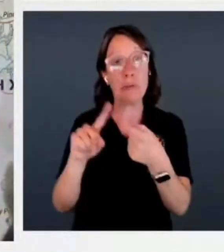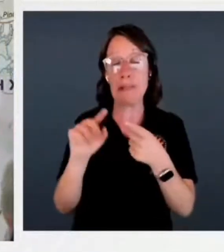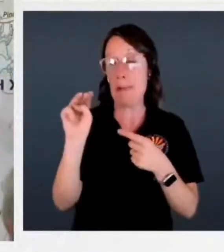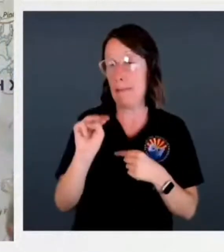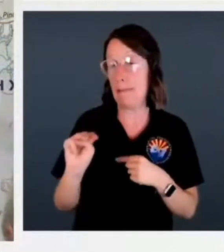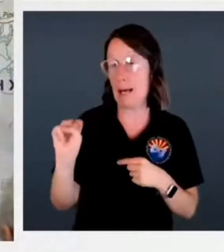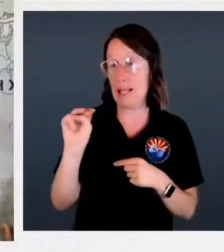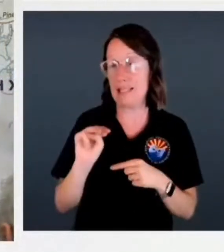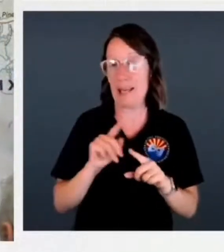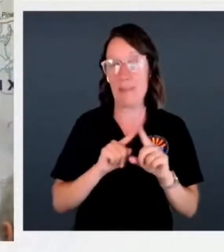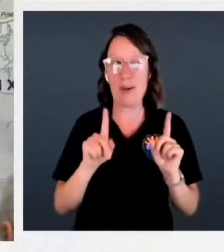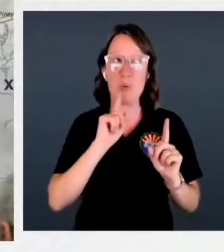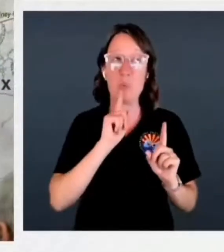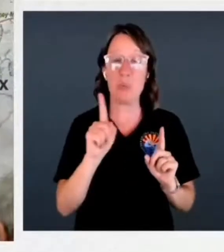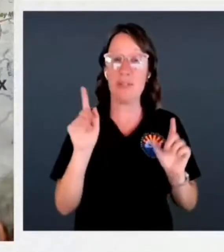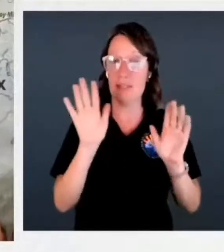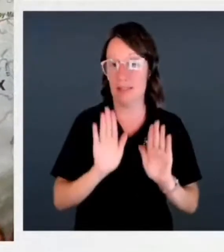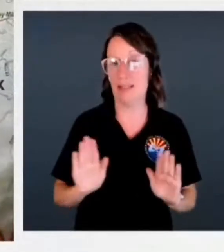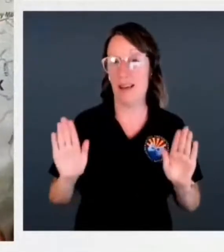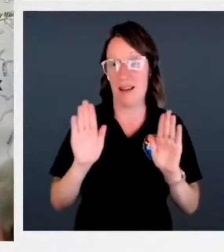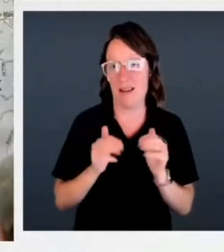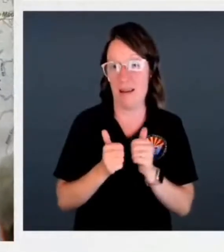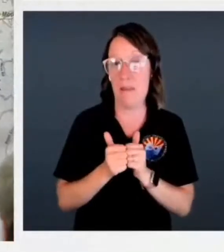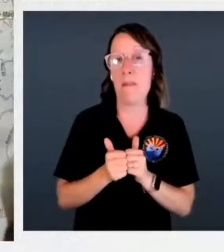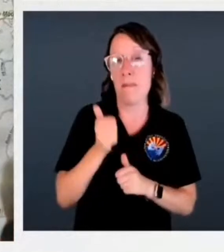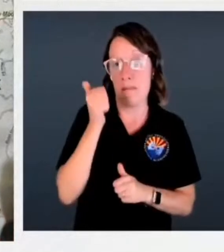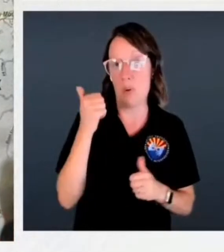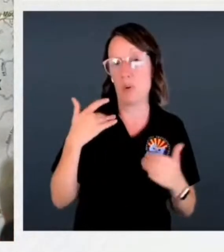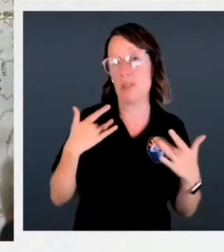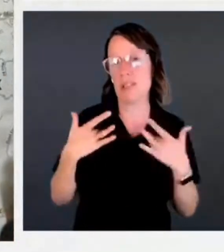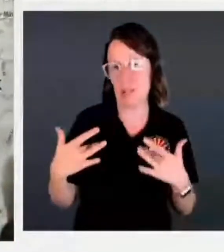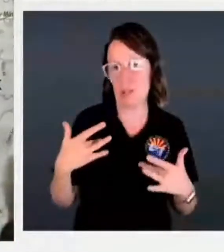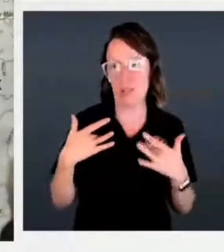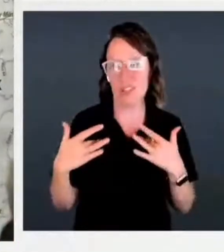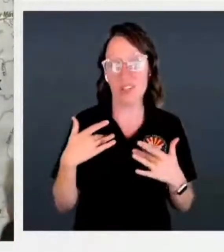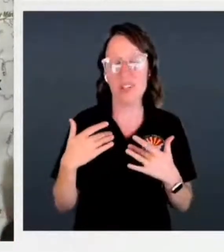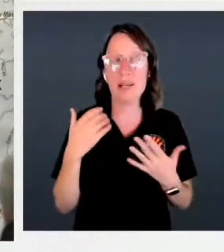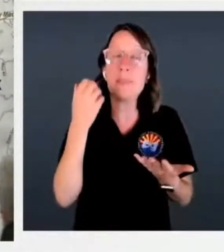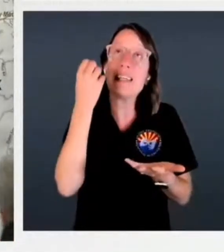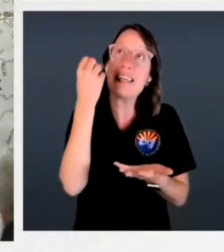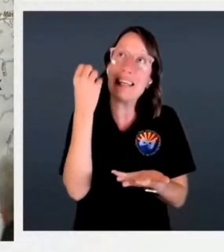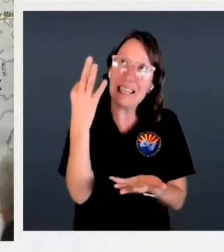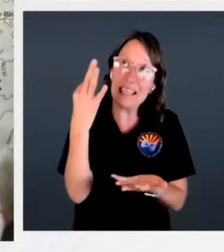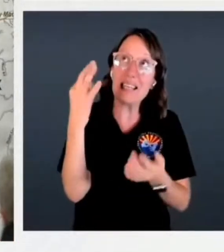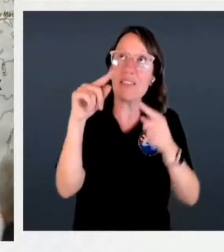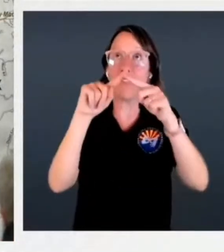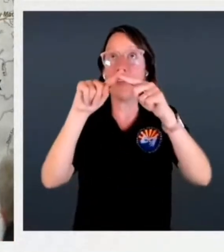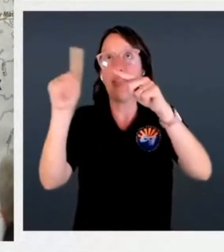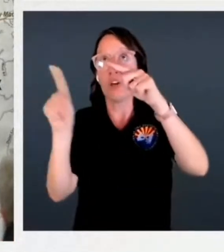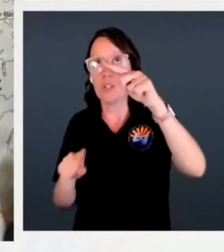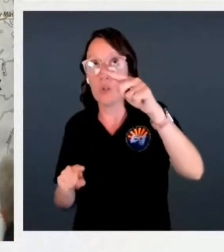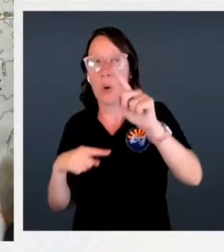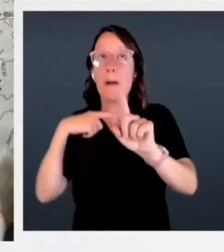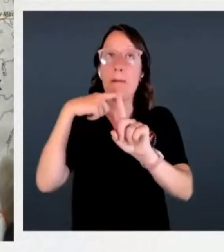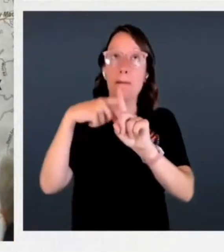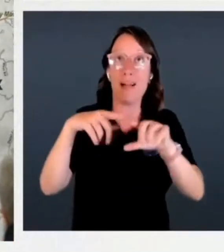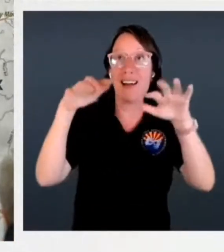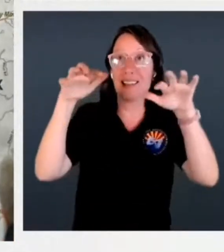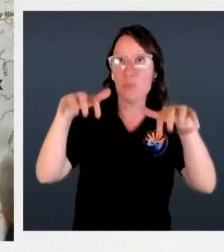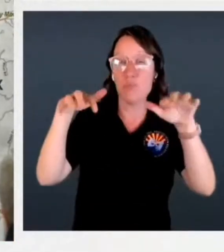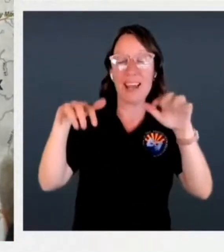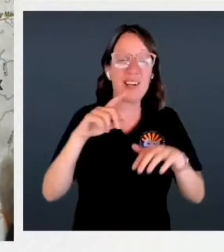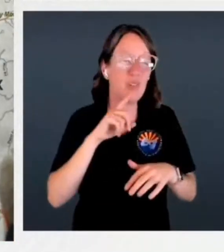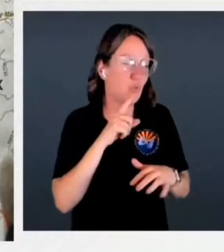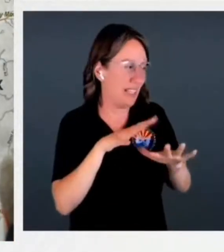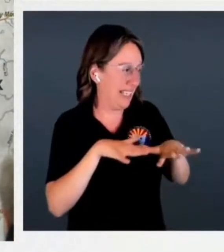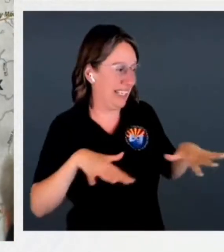be the major concern. Also, even if they did come with moisture, the fuels are so very dry following this heat